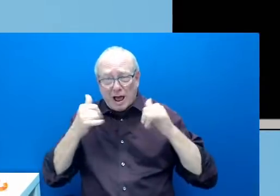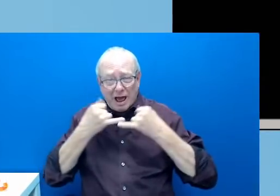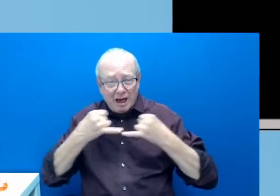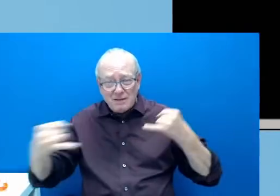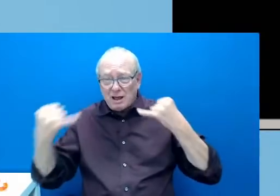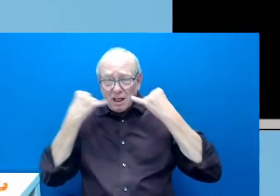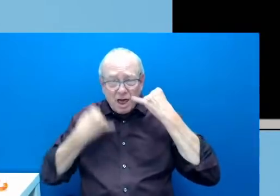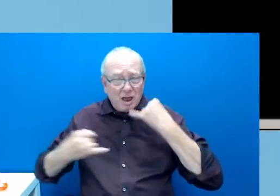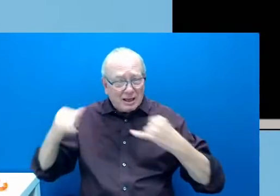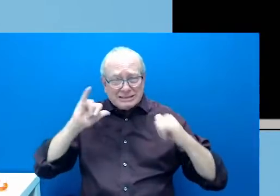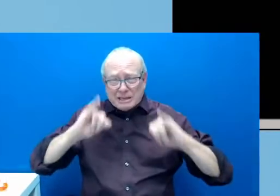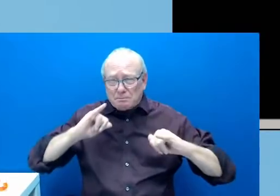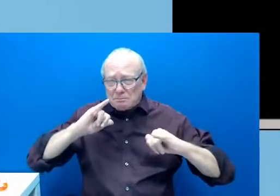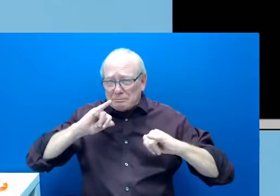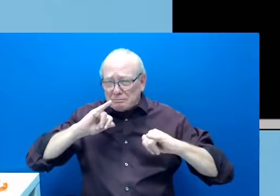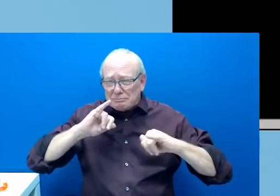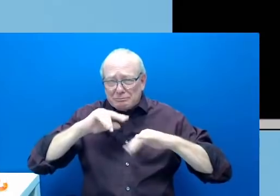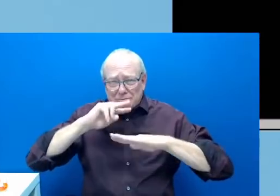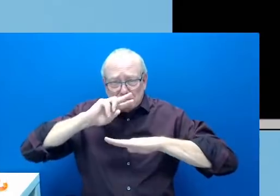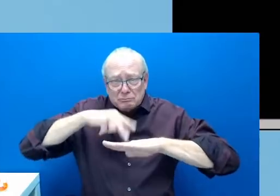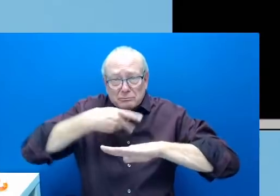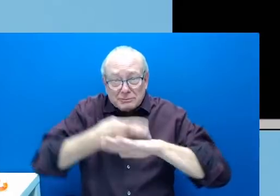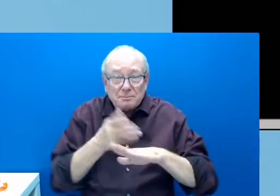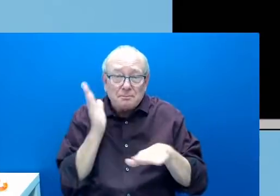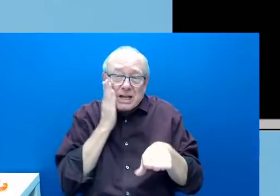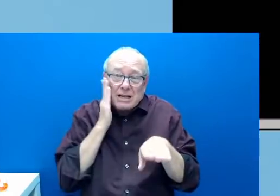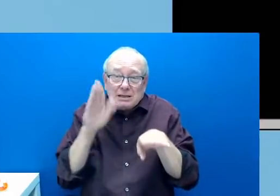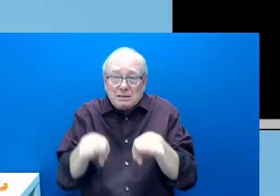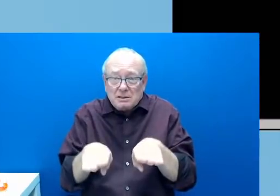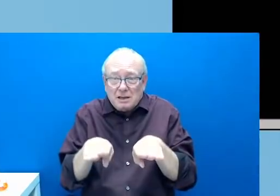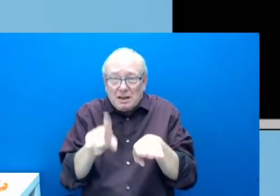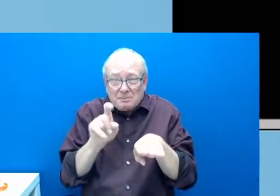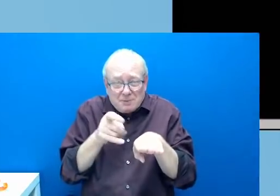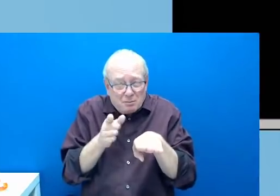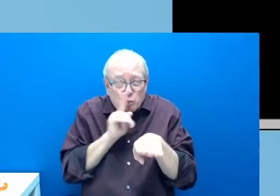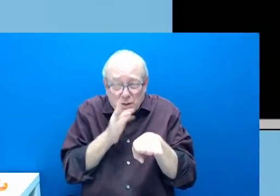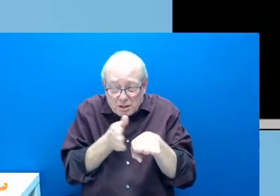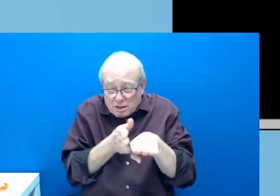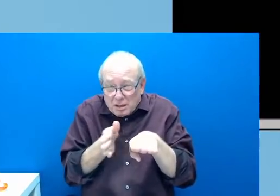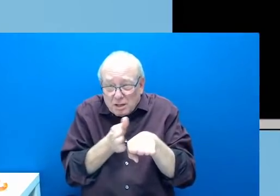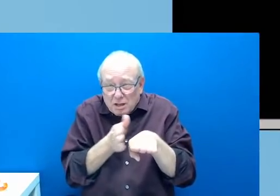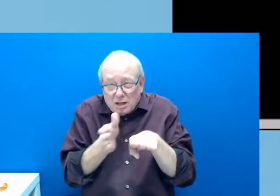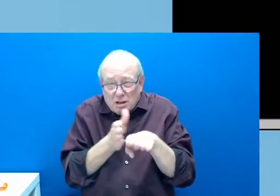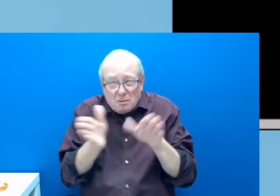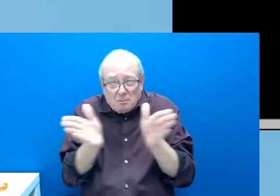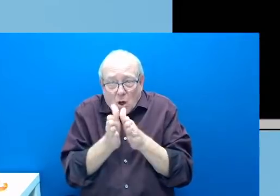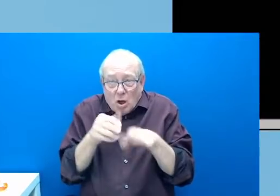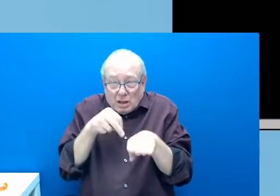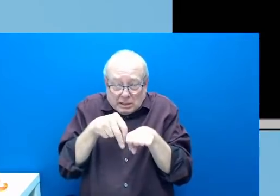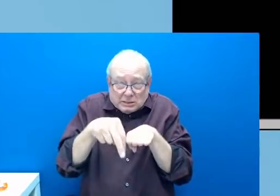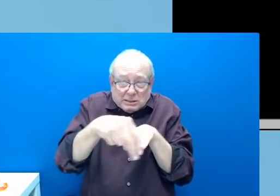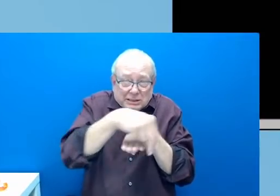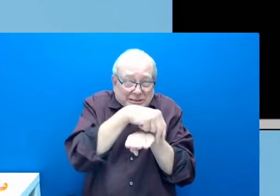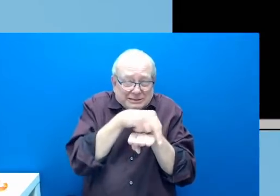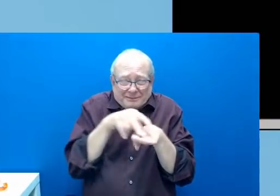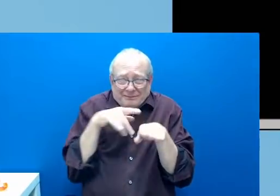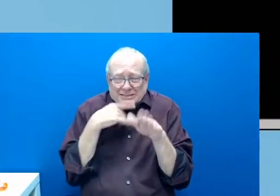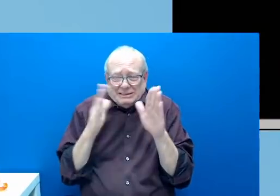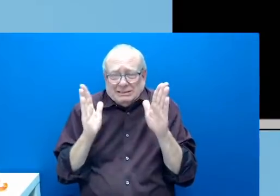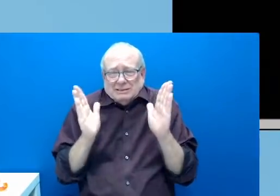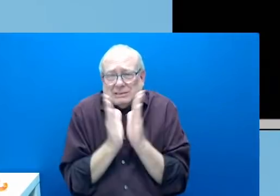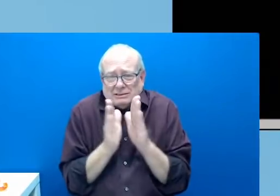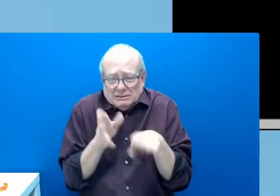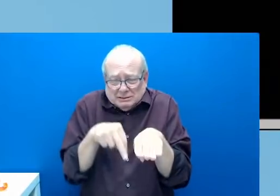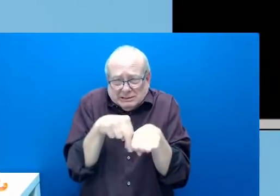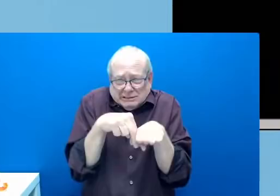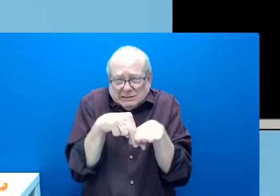just look at the amount of space that is between these beds and around these beds. And if you can just go to the next slide, please.